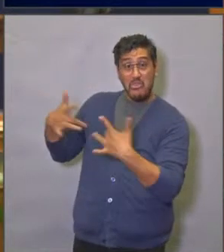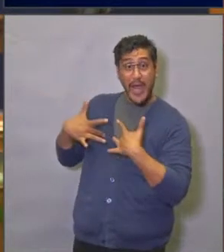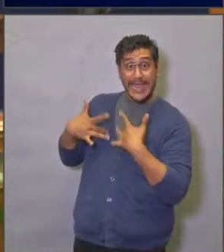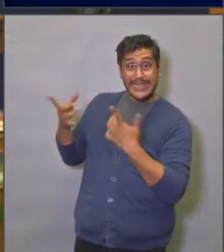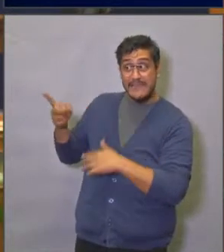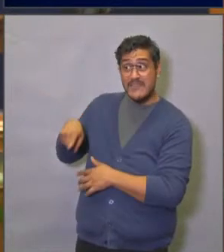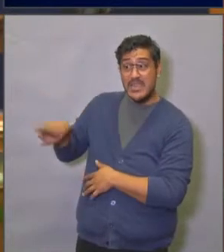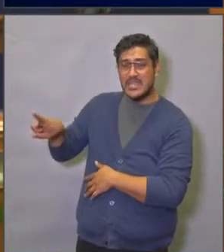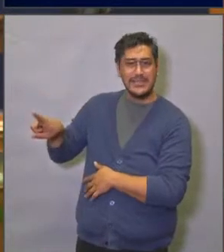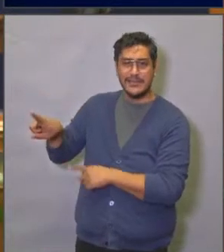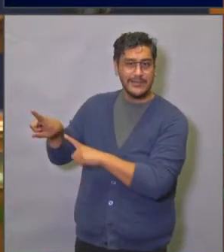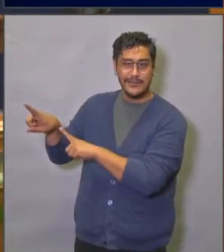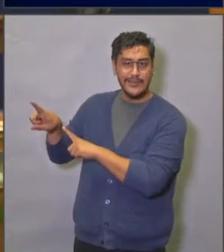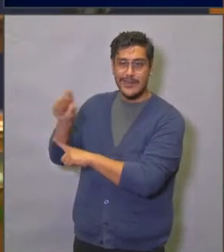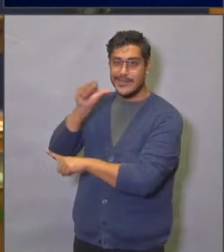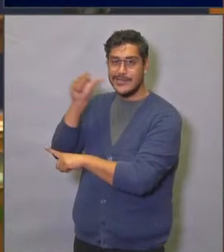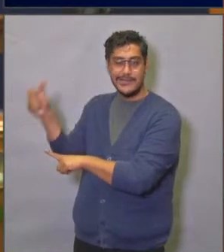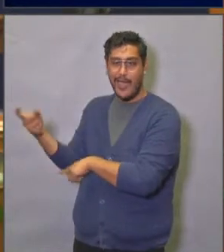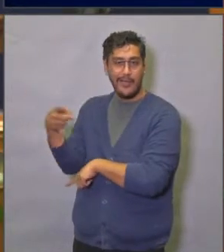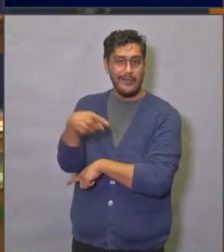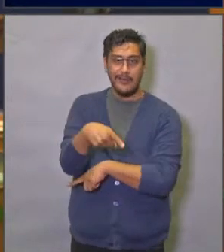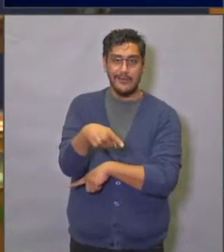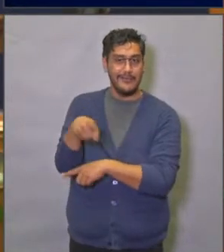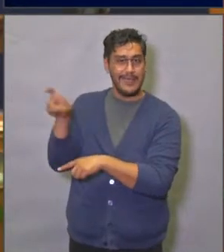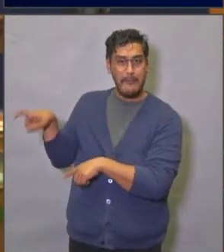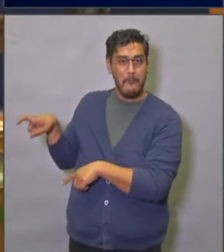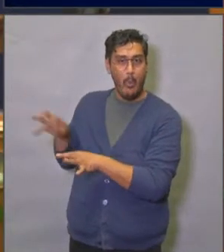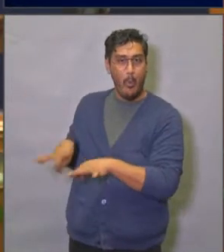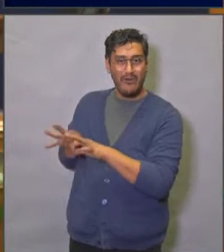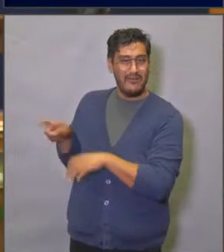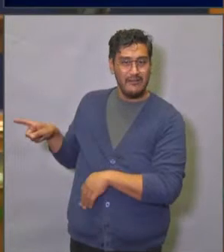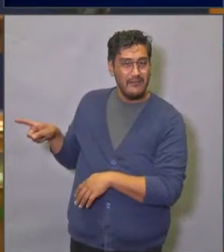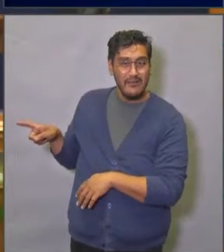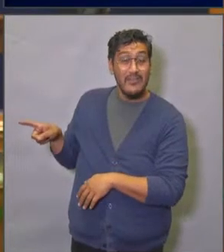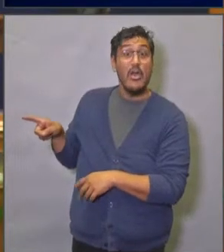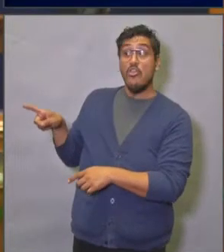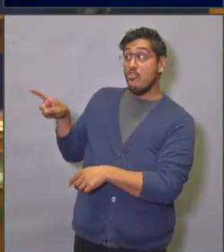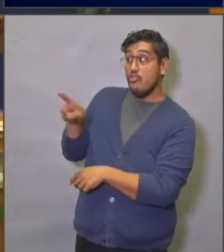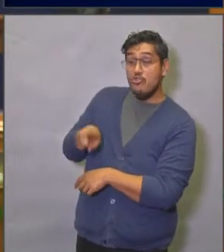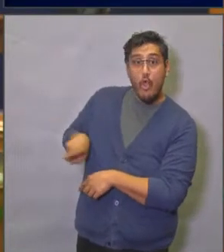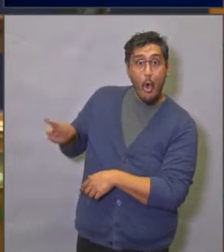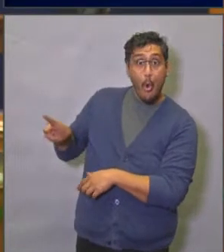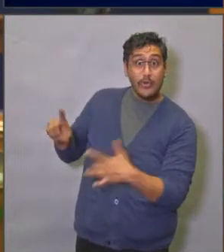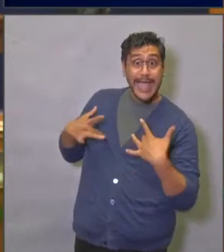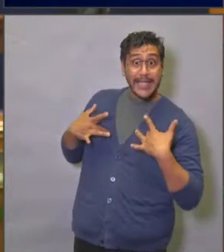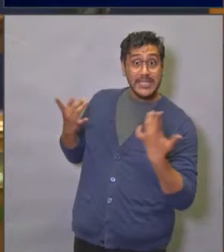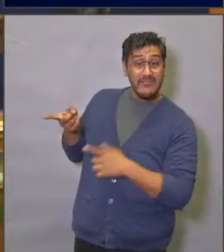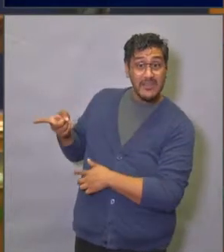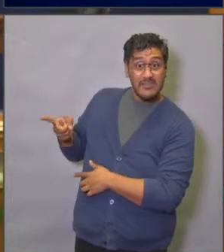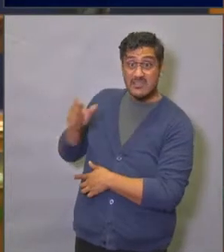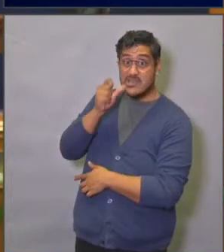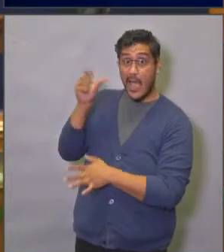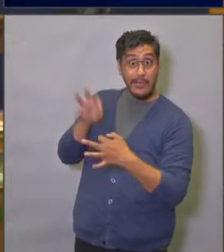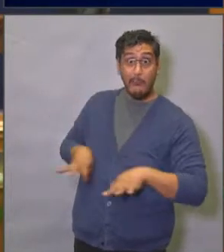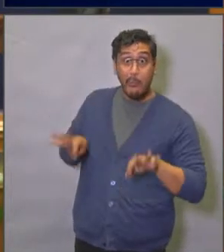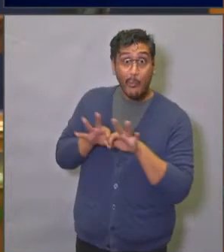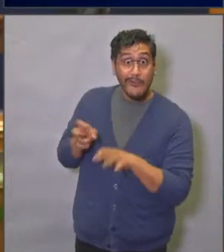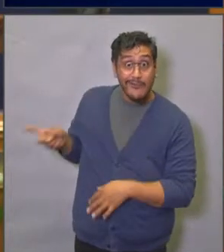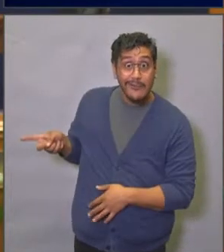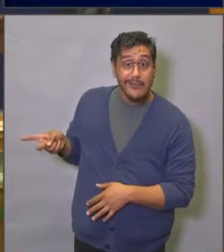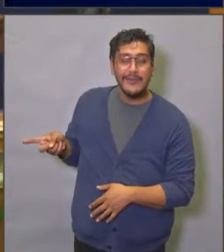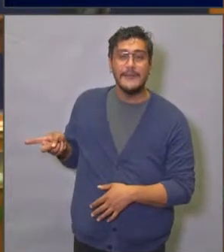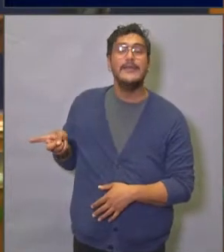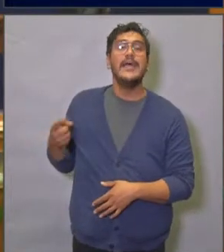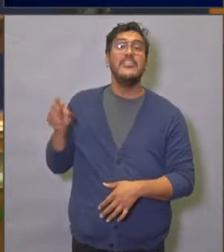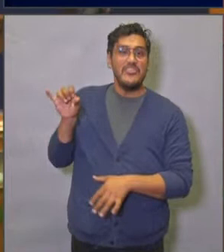really not in that same group. They're really not as essential. And it's those non-essential activities that we've asked people to please